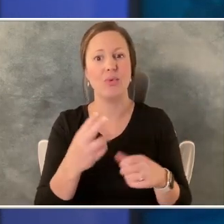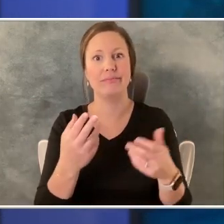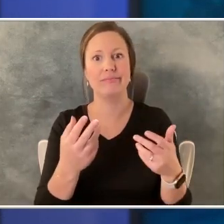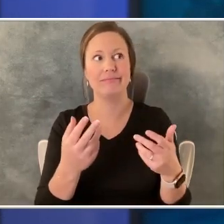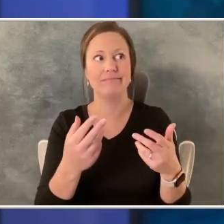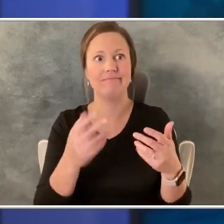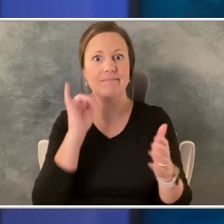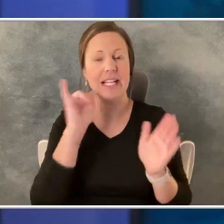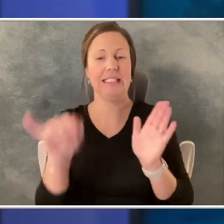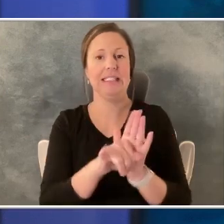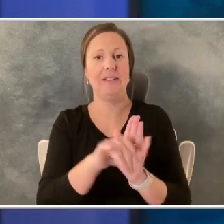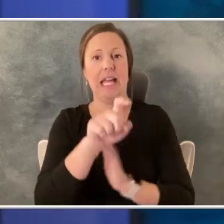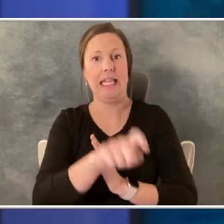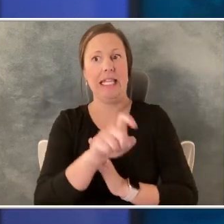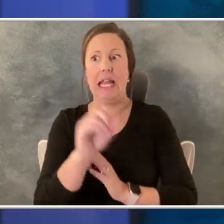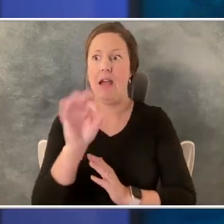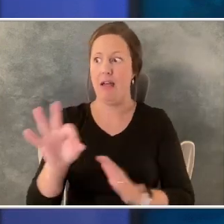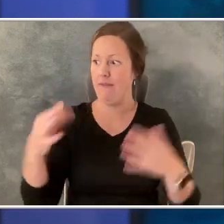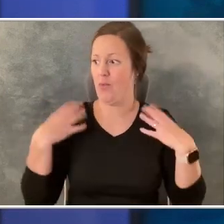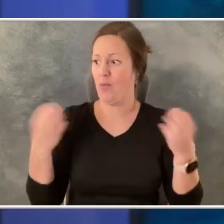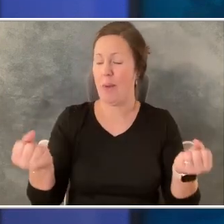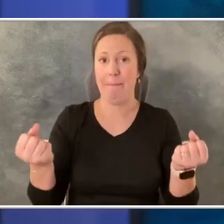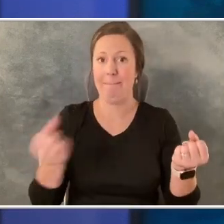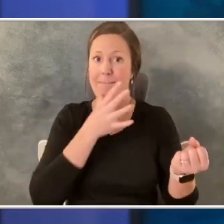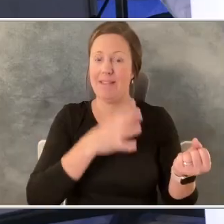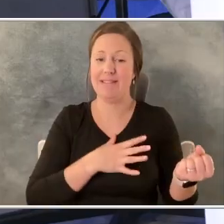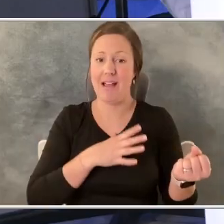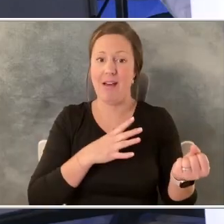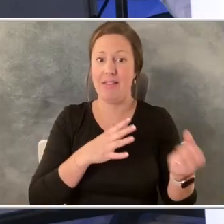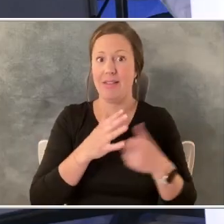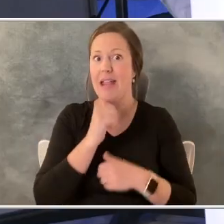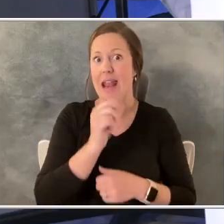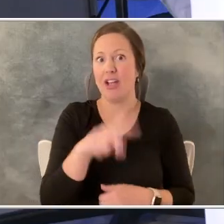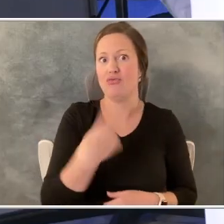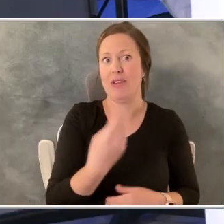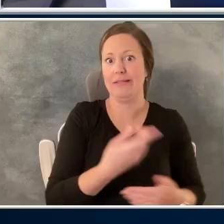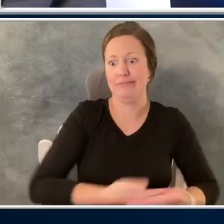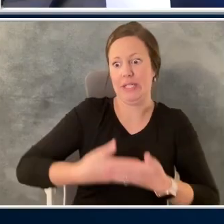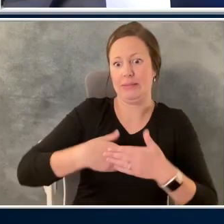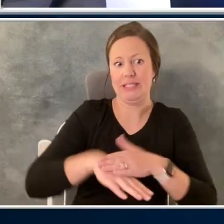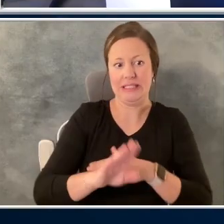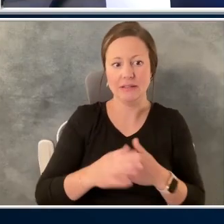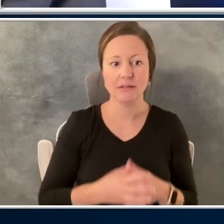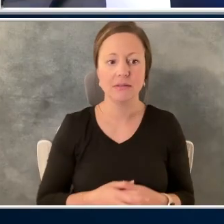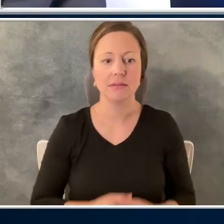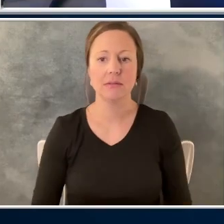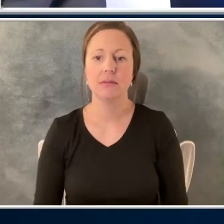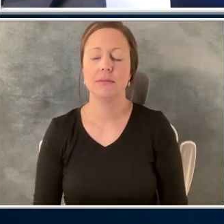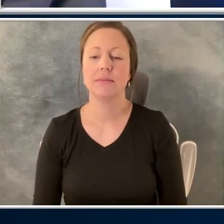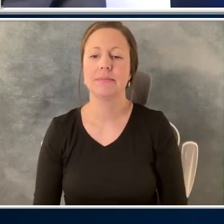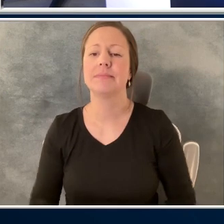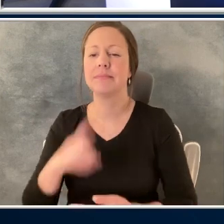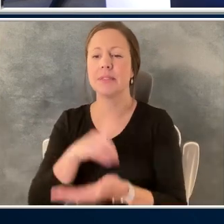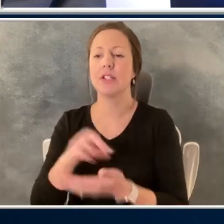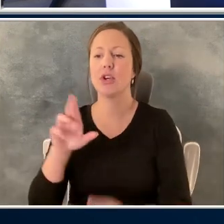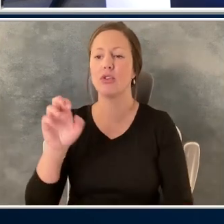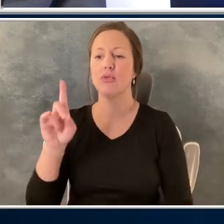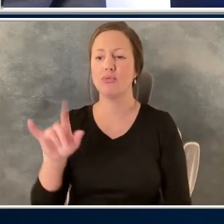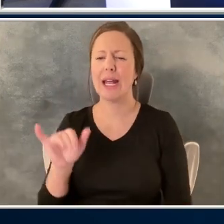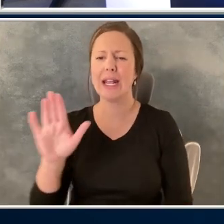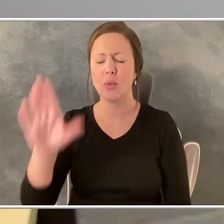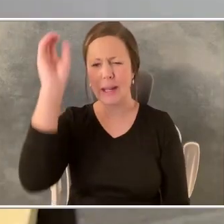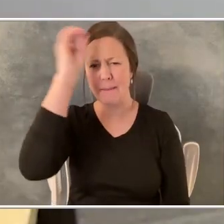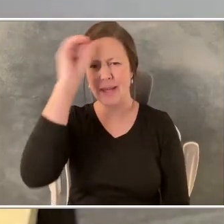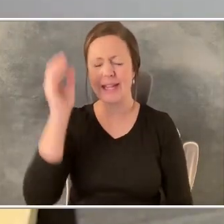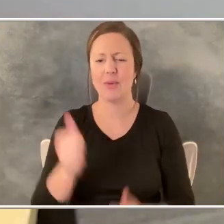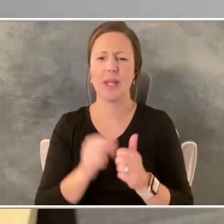women's health outside of just general reproduction too. Dr. Reddy, where do you stand on hormone therapy? Well, I stand on